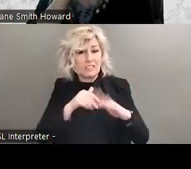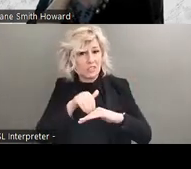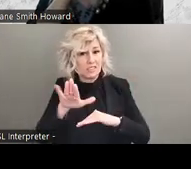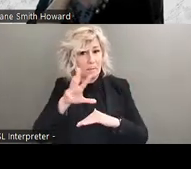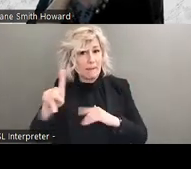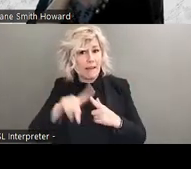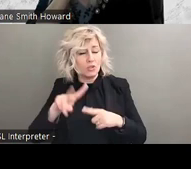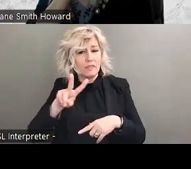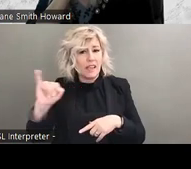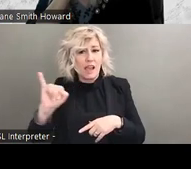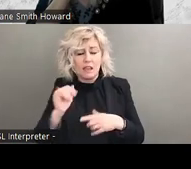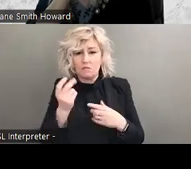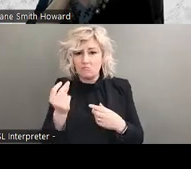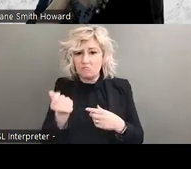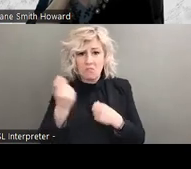automatically?